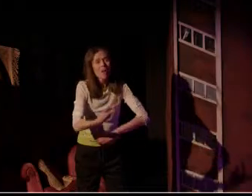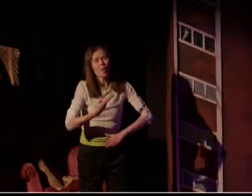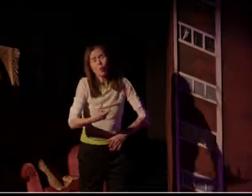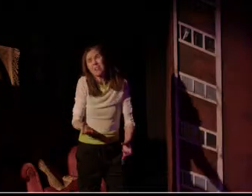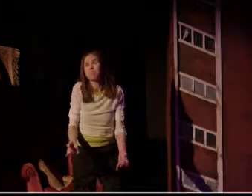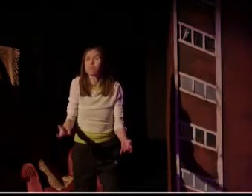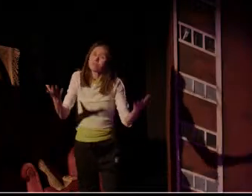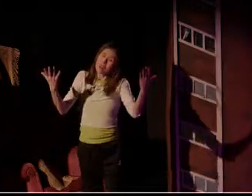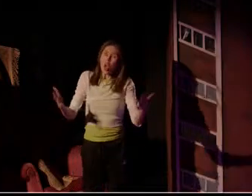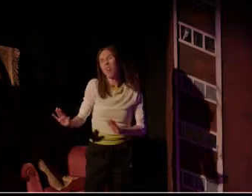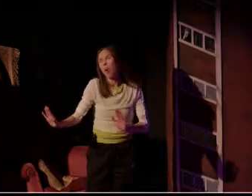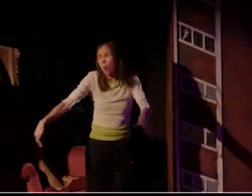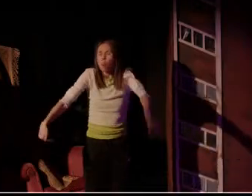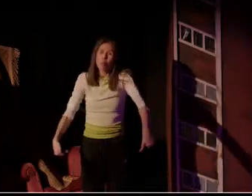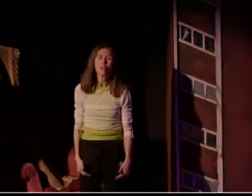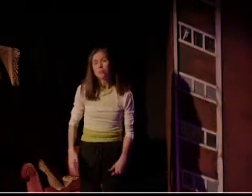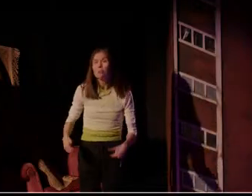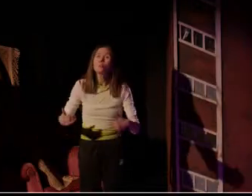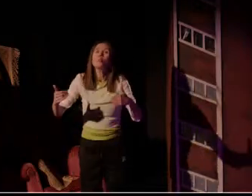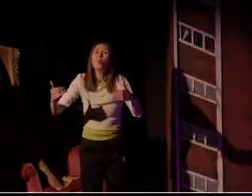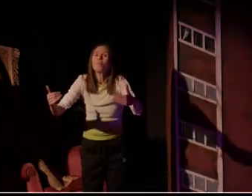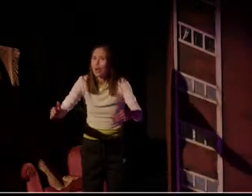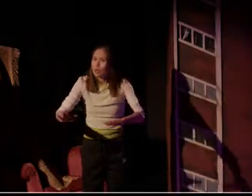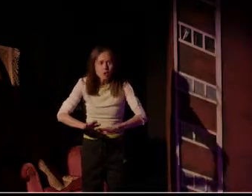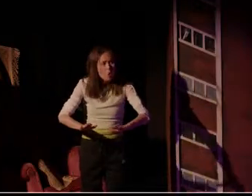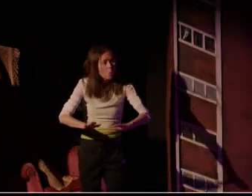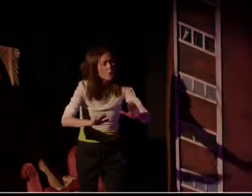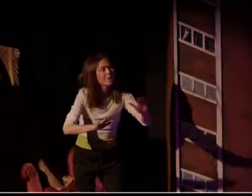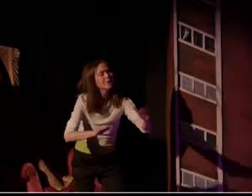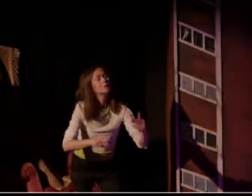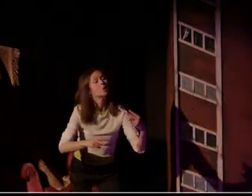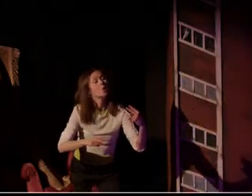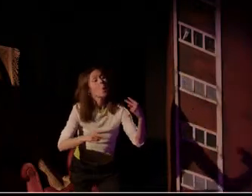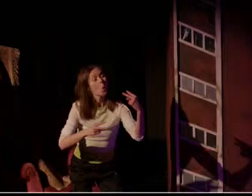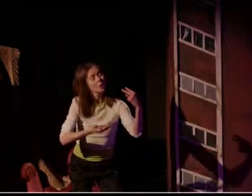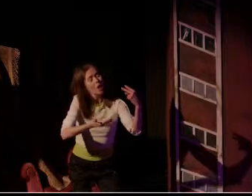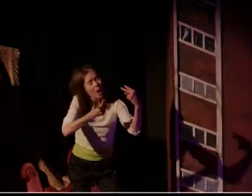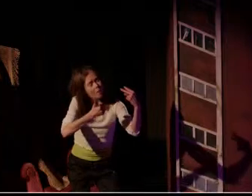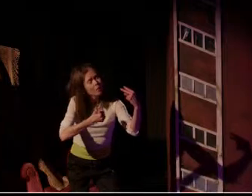and ruin the seeds within. Lift up your eyes.